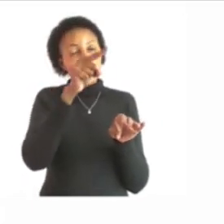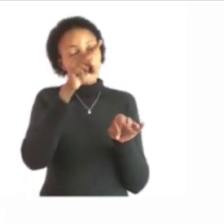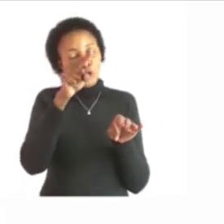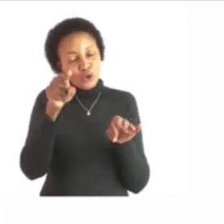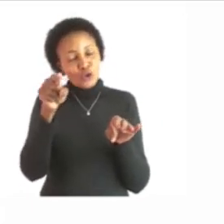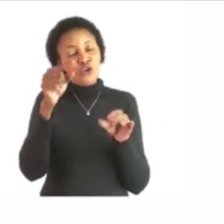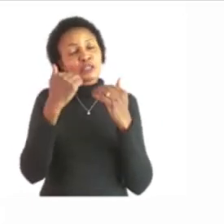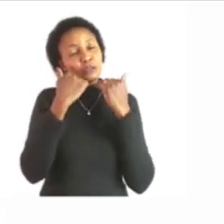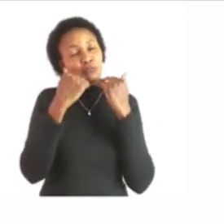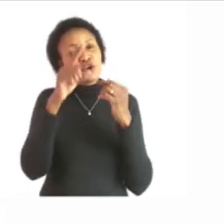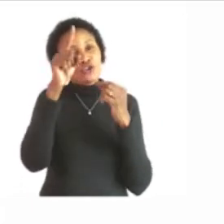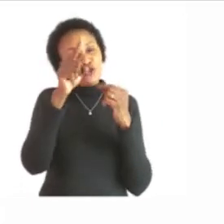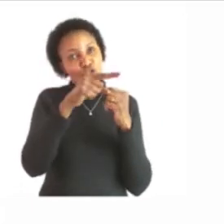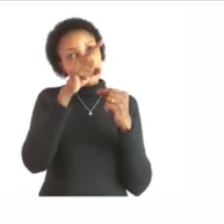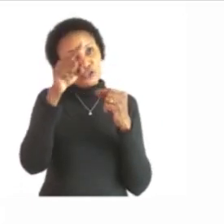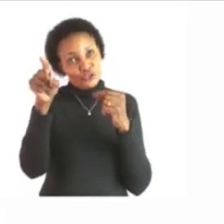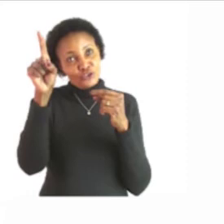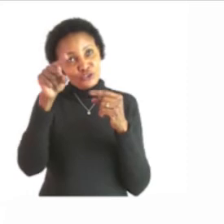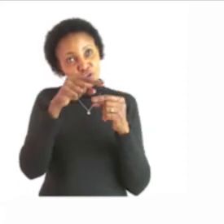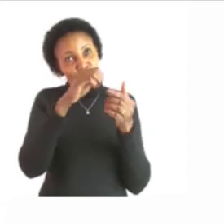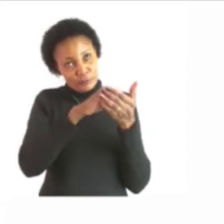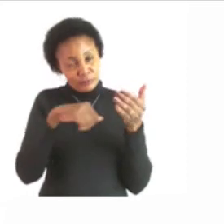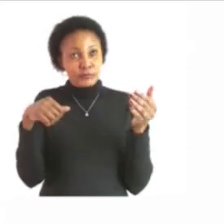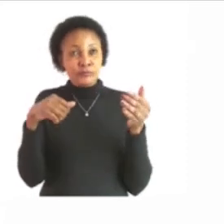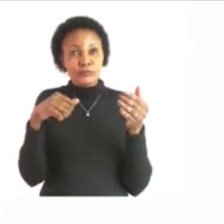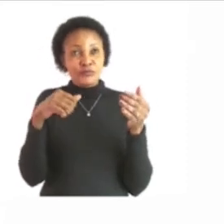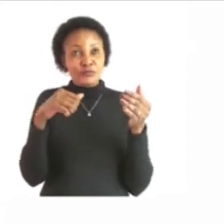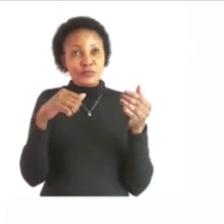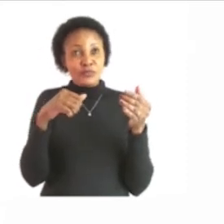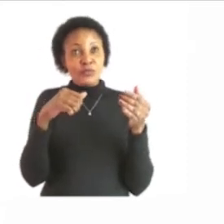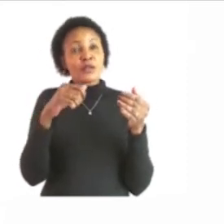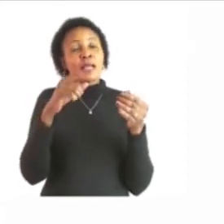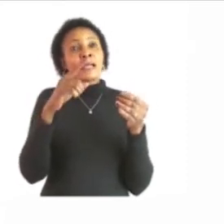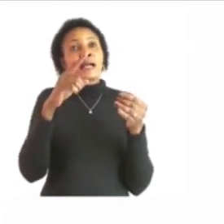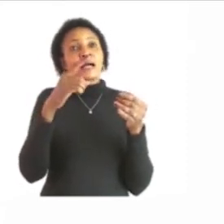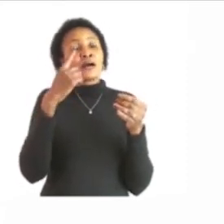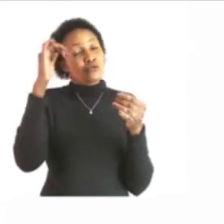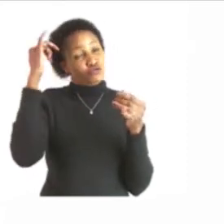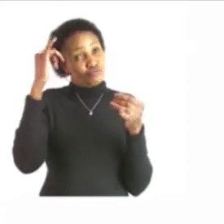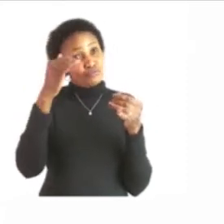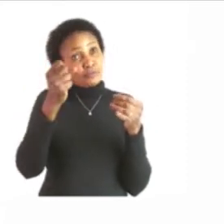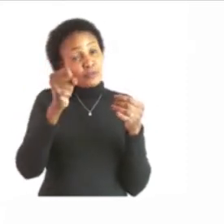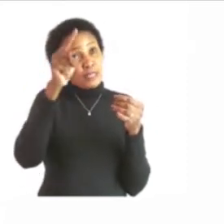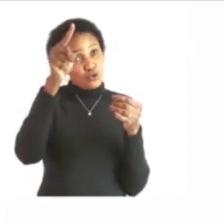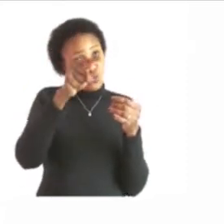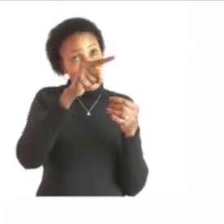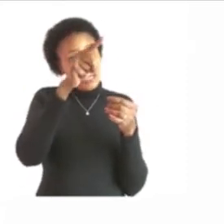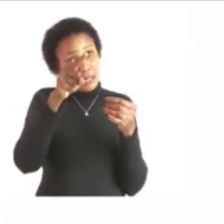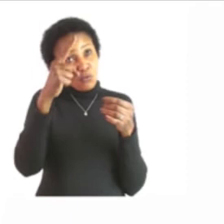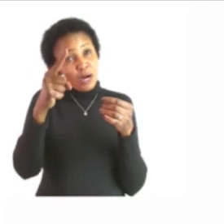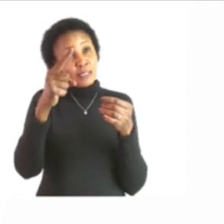you are taking away. Go back to the taxis and cross out 8 taxis.